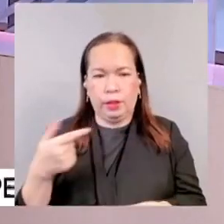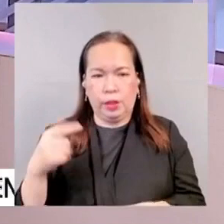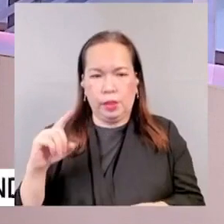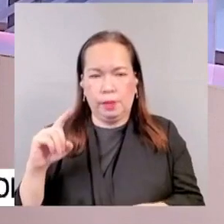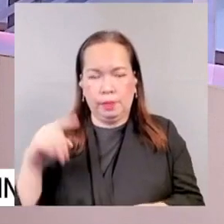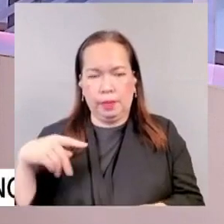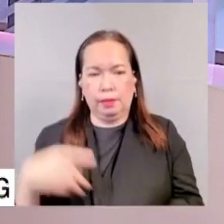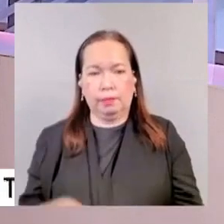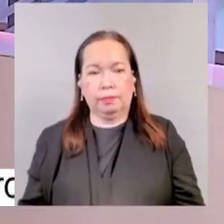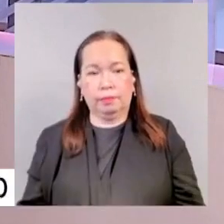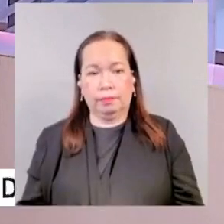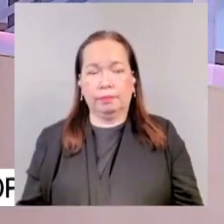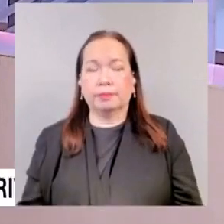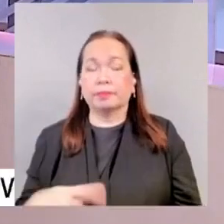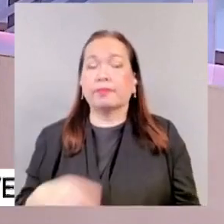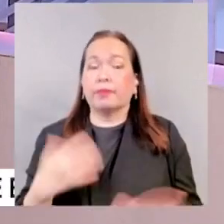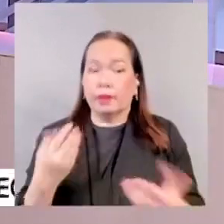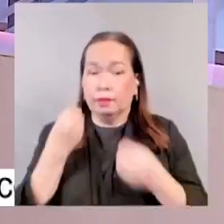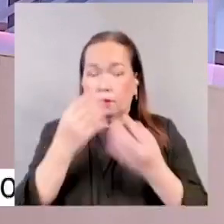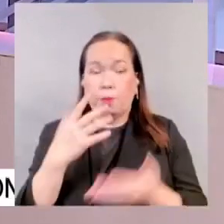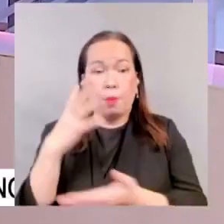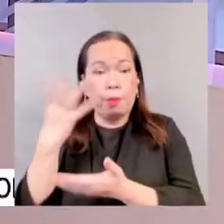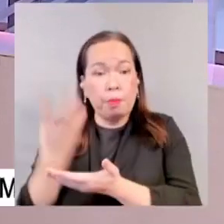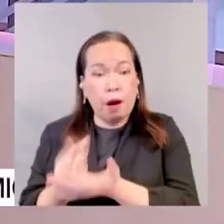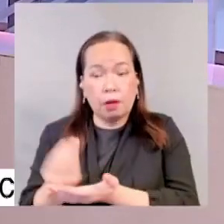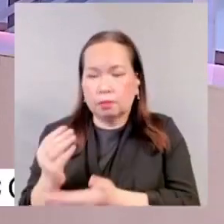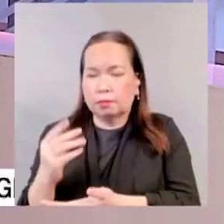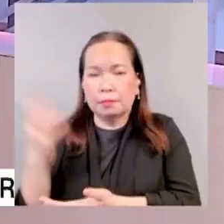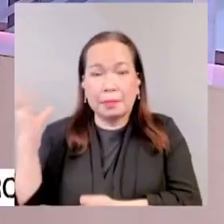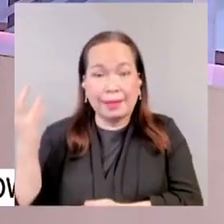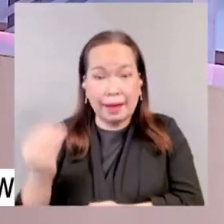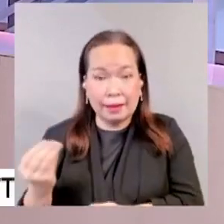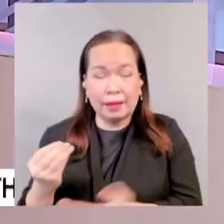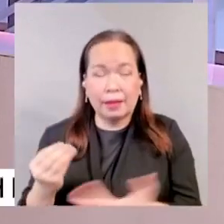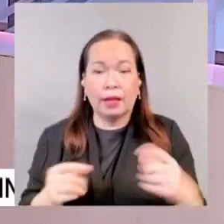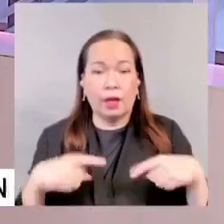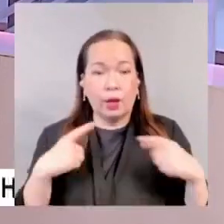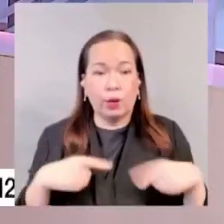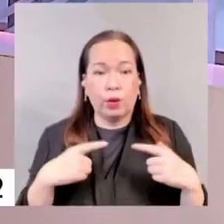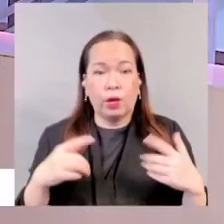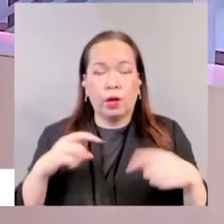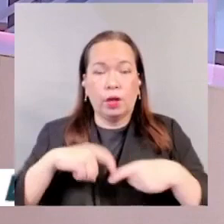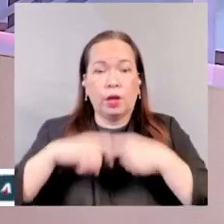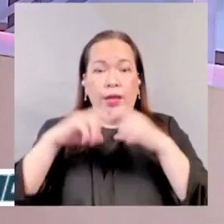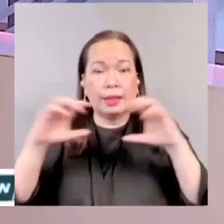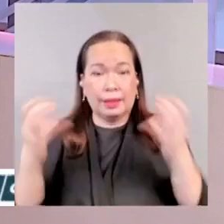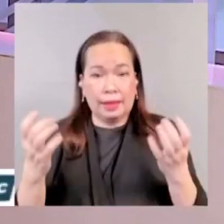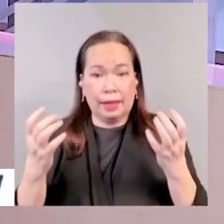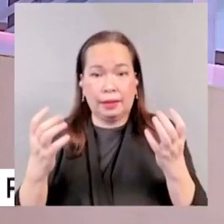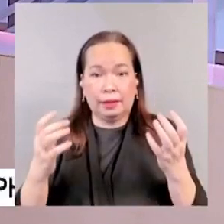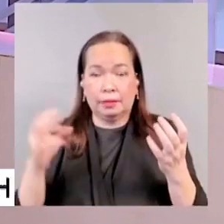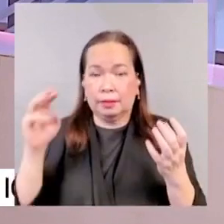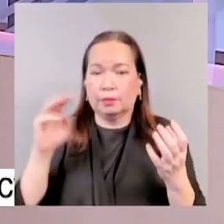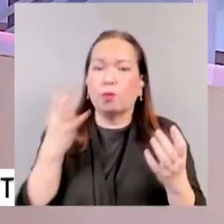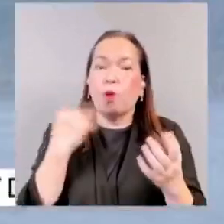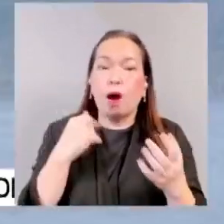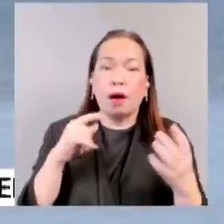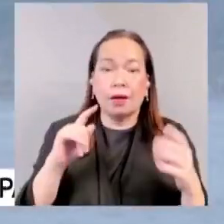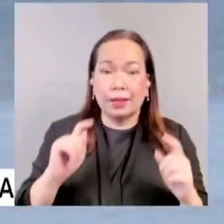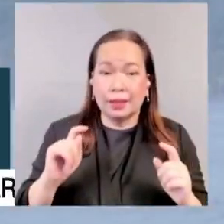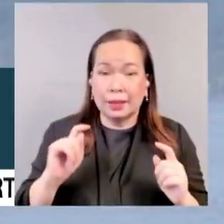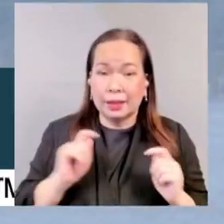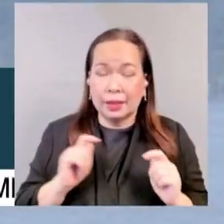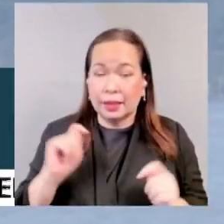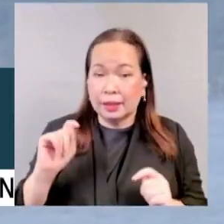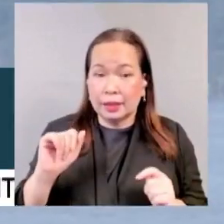Some parts of Batangas and Laguna suspend classes Monday due to volcanic smog from Taal Volcano. Some residents